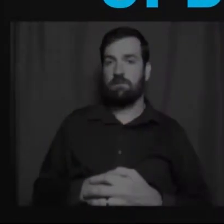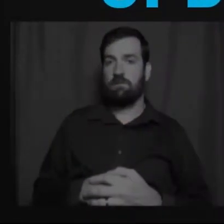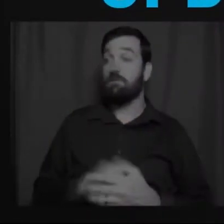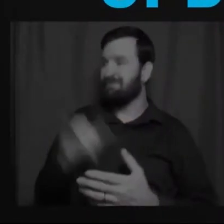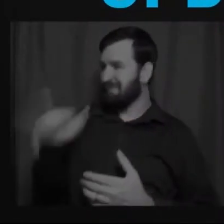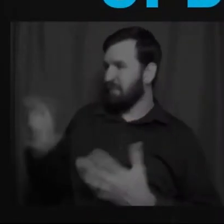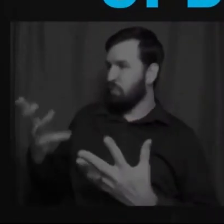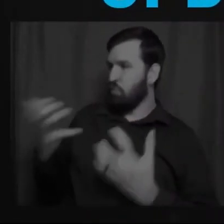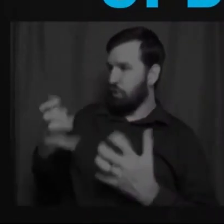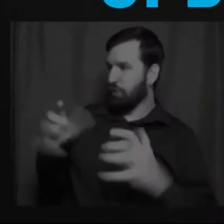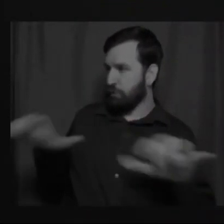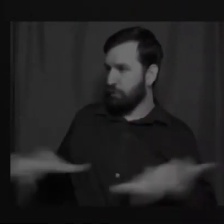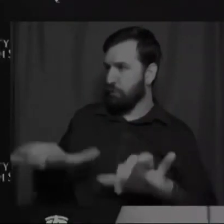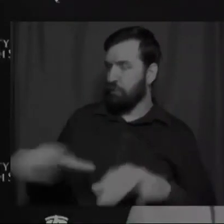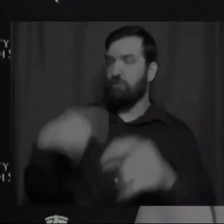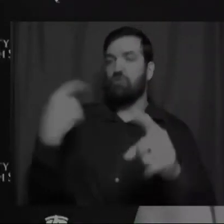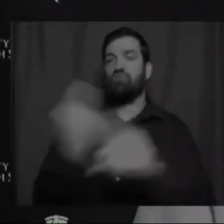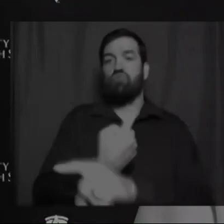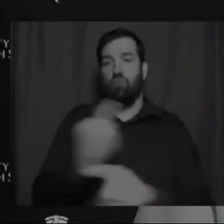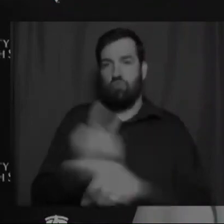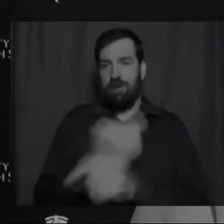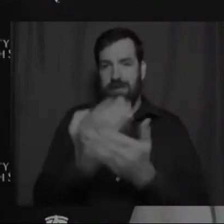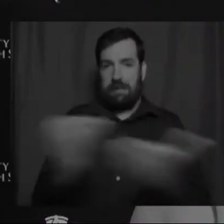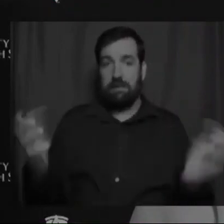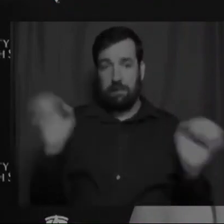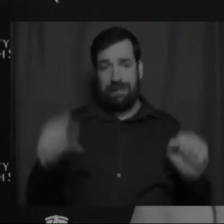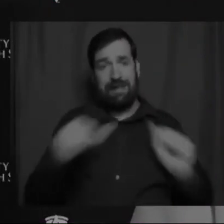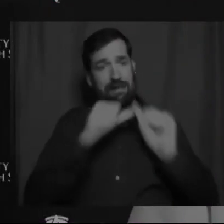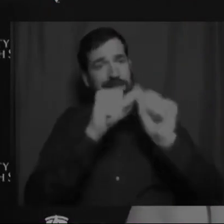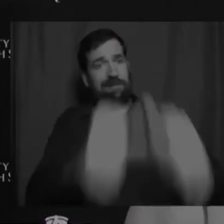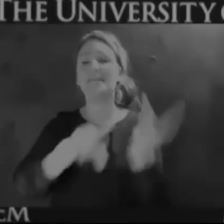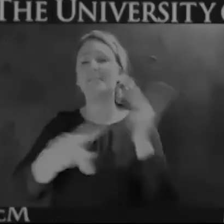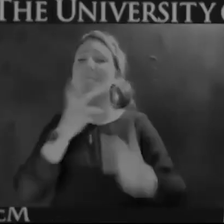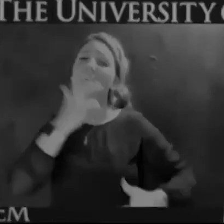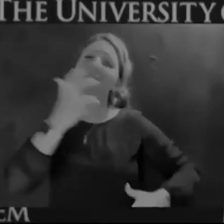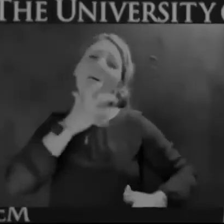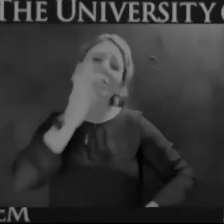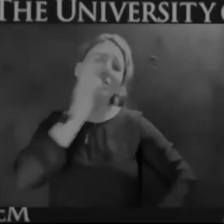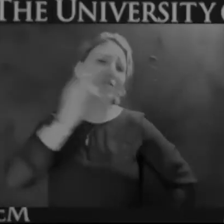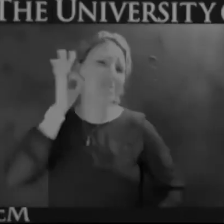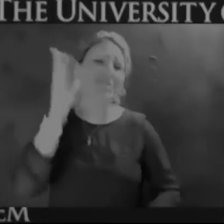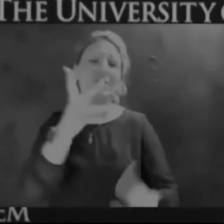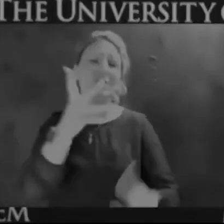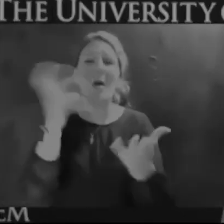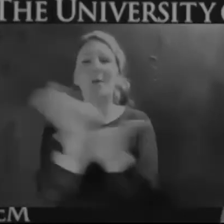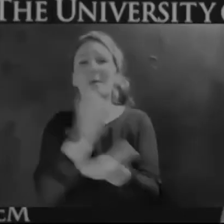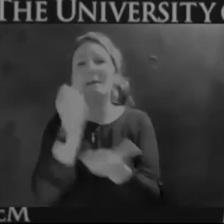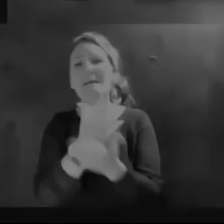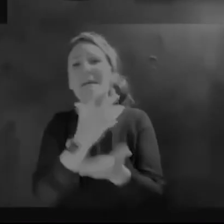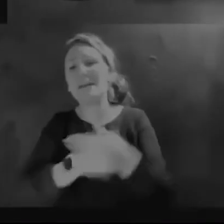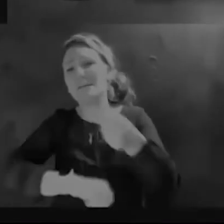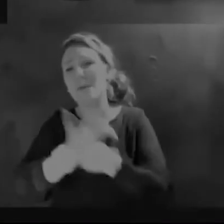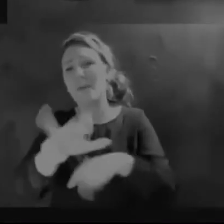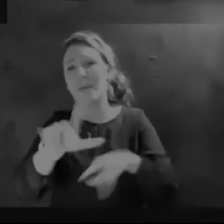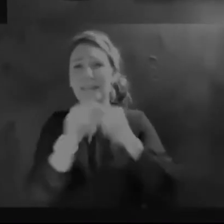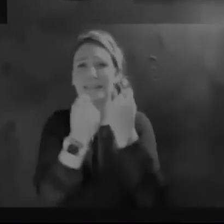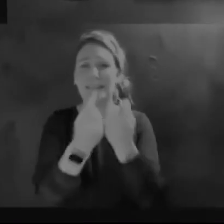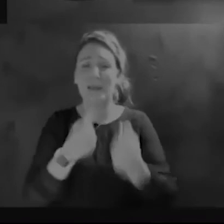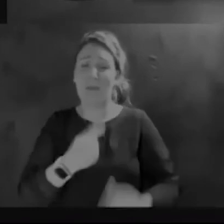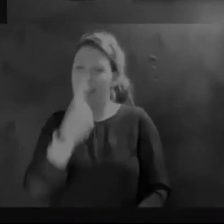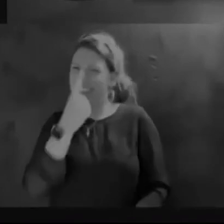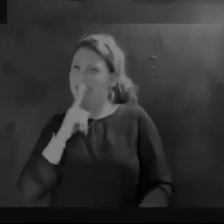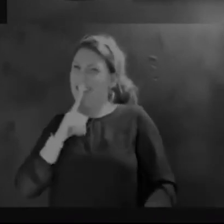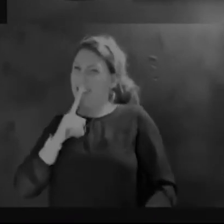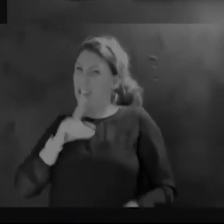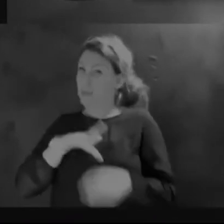Subscribe to our Morning Medical Update and Open Mics with Dr. Stites podcasts. Now, everywhere podcasts are available.